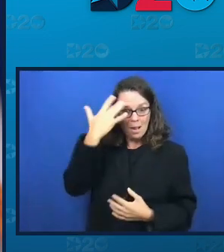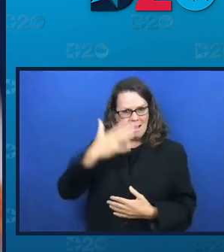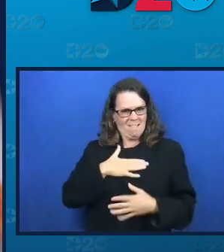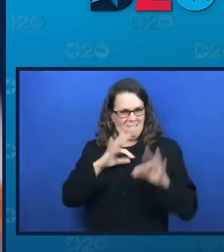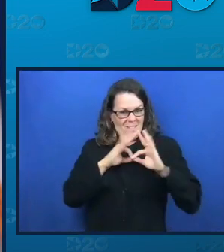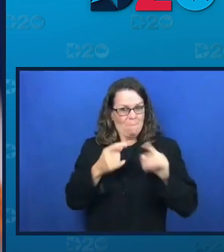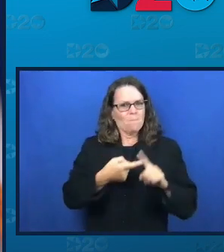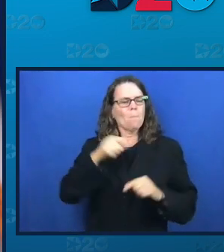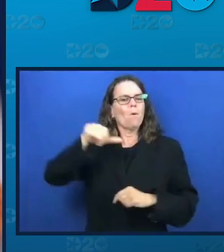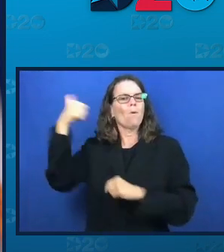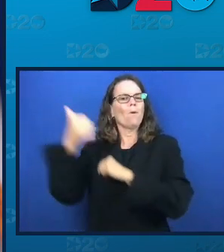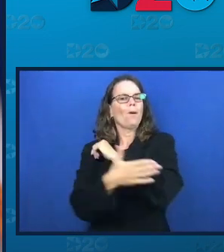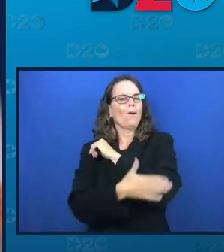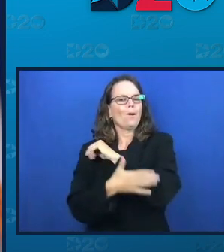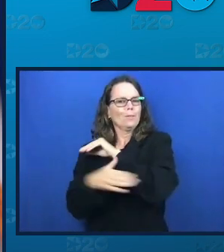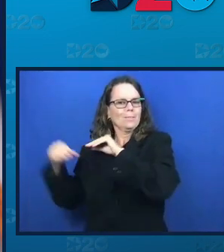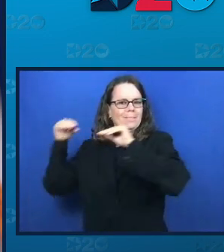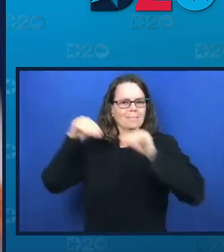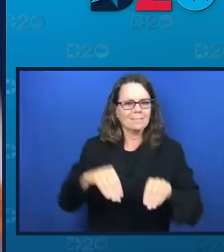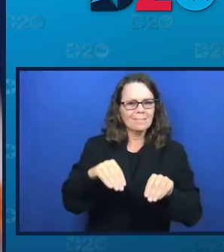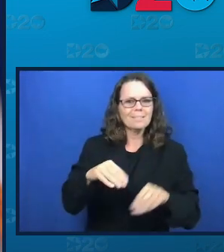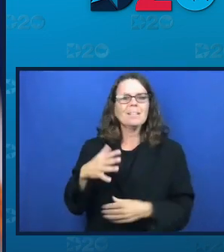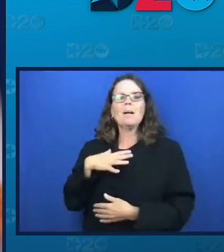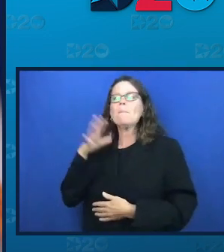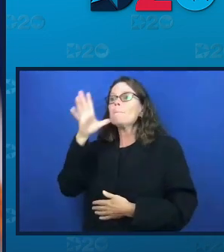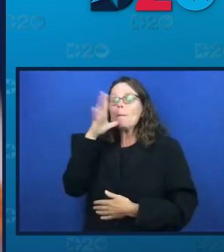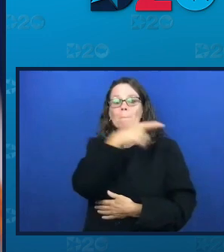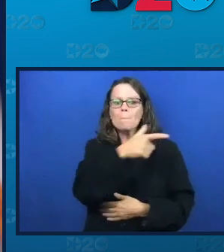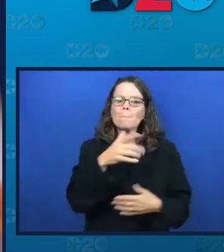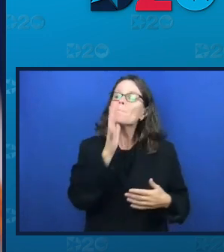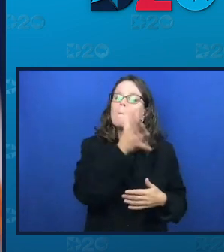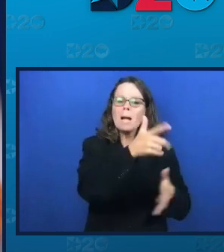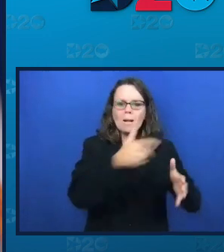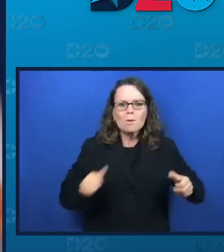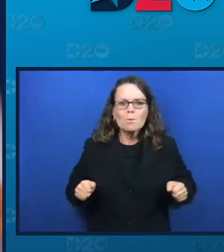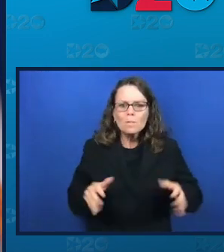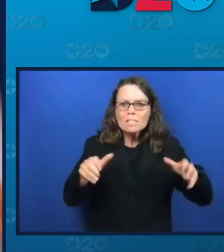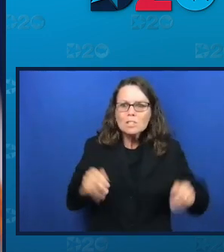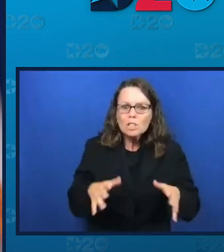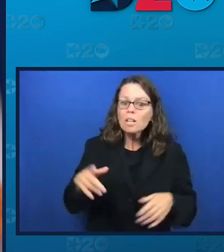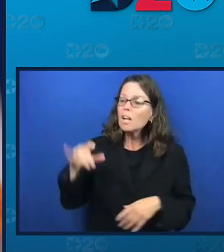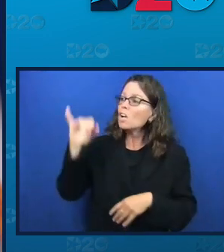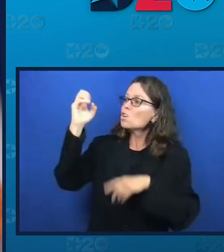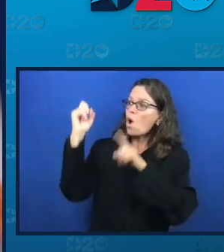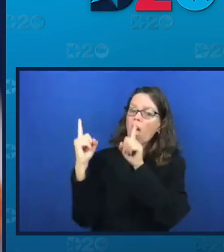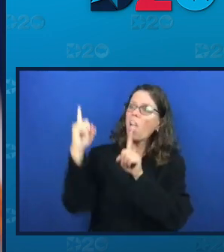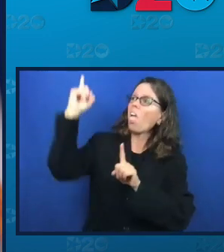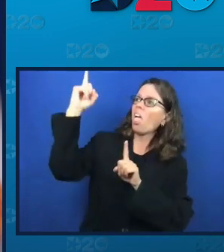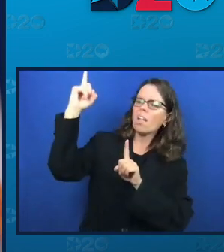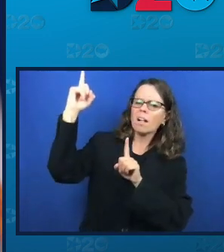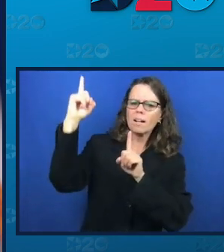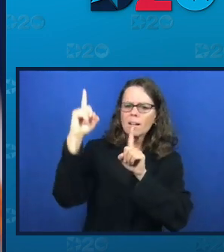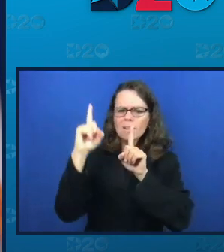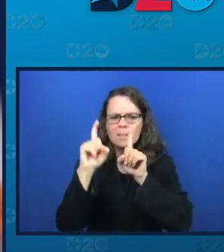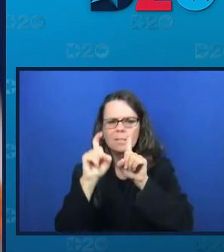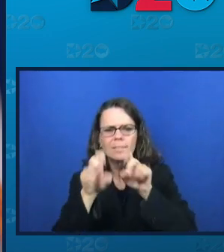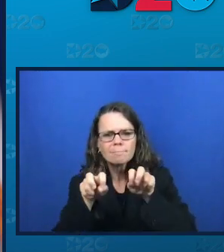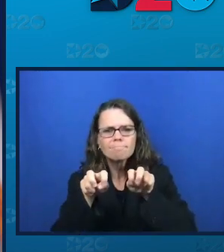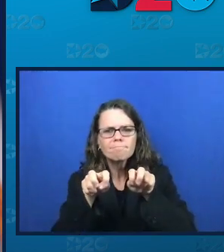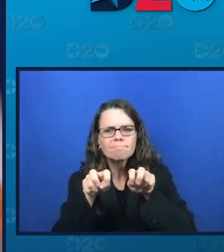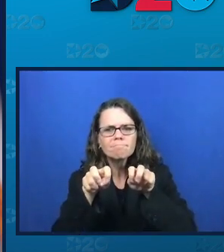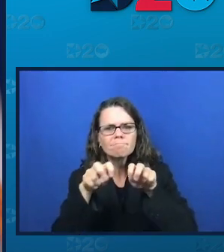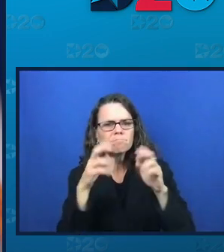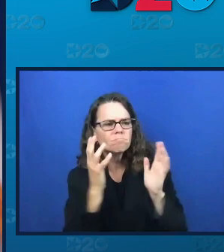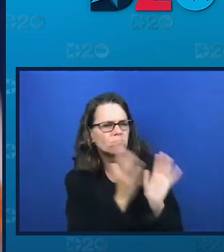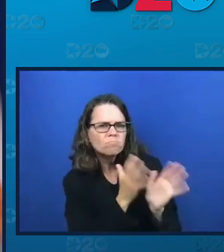wheelchair, took her hands in his, and said, "Thank you for choosing us, the United States of America, as